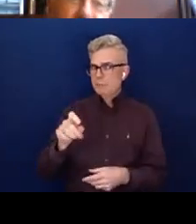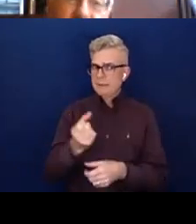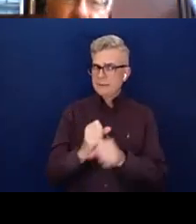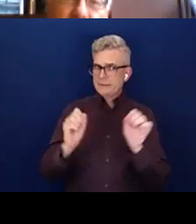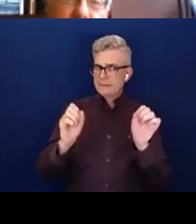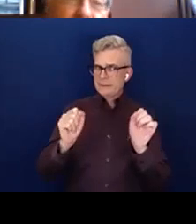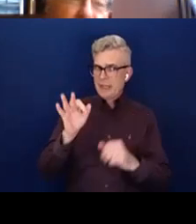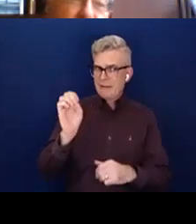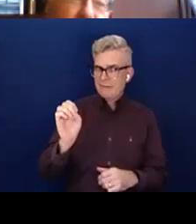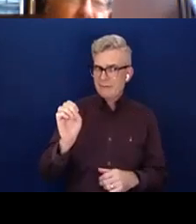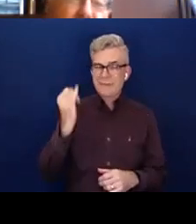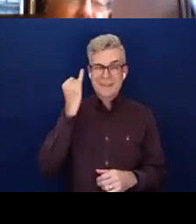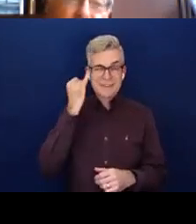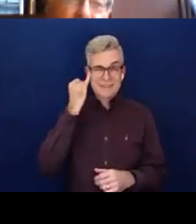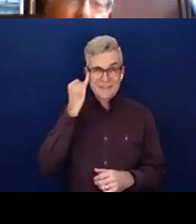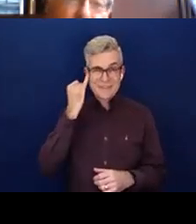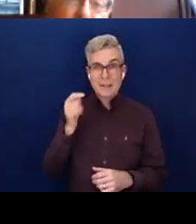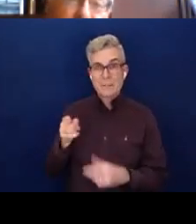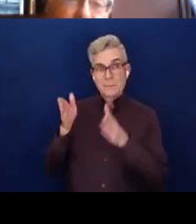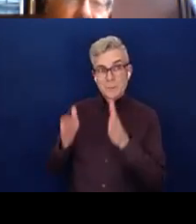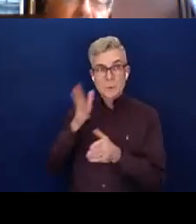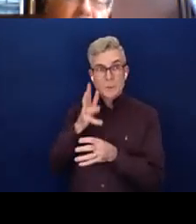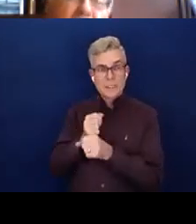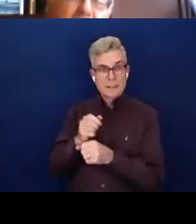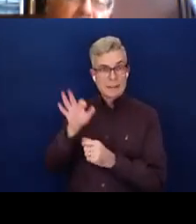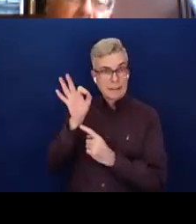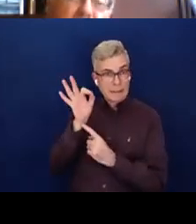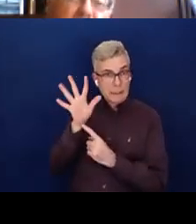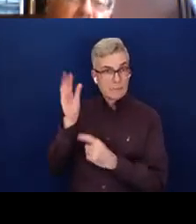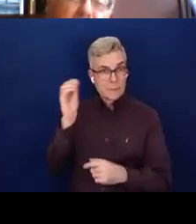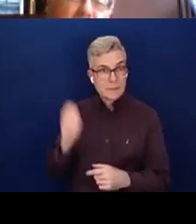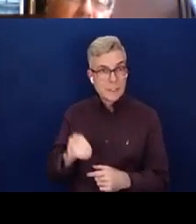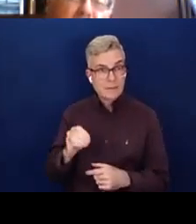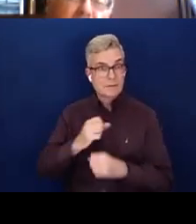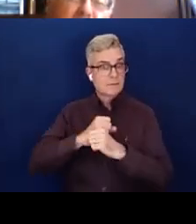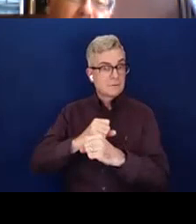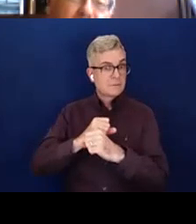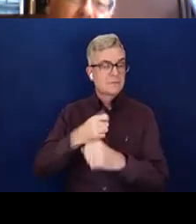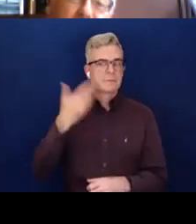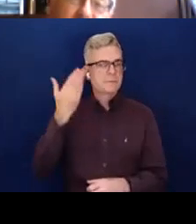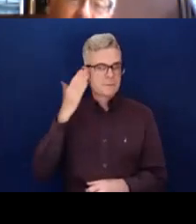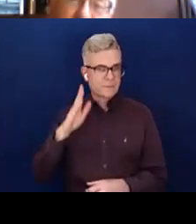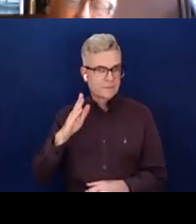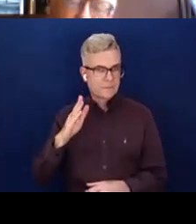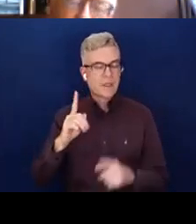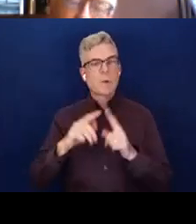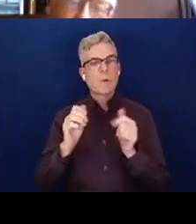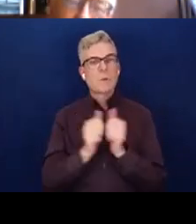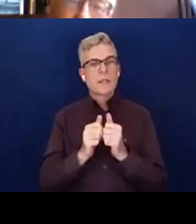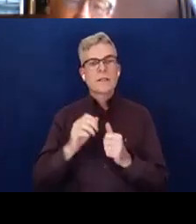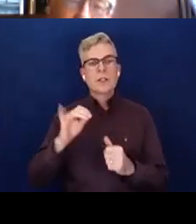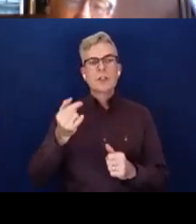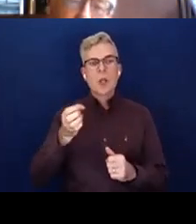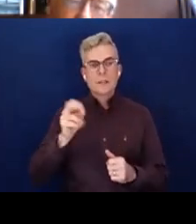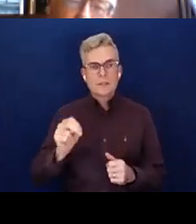95% protection, I don't know. With the Johnson & Johnson and AstraZeneca, they're